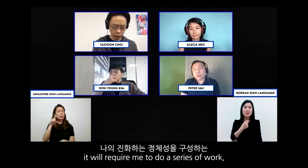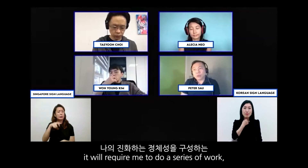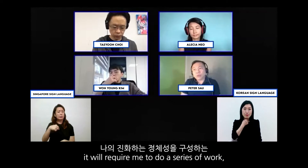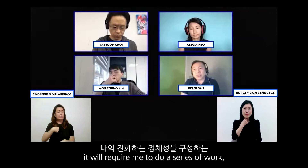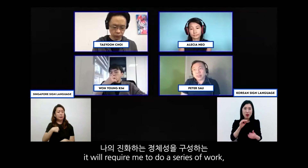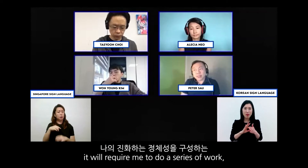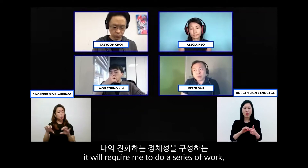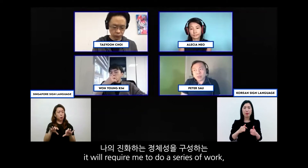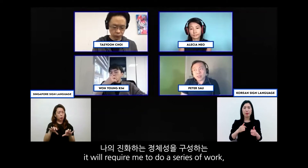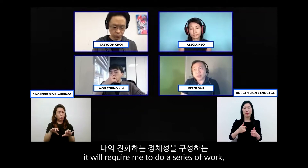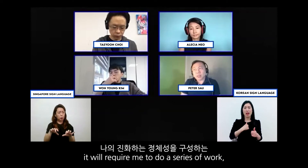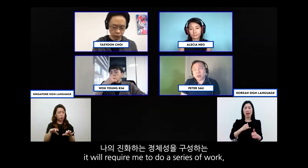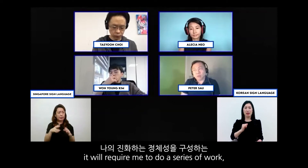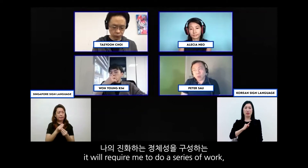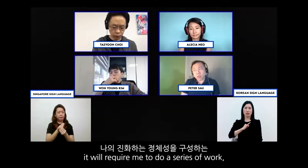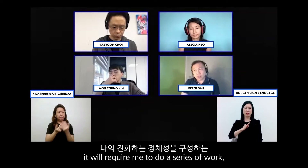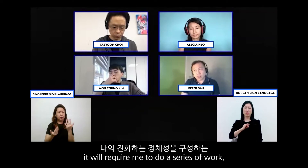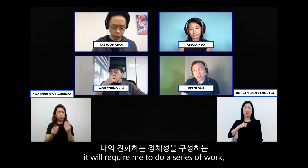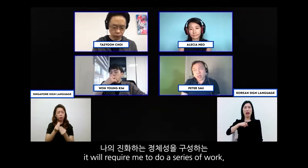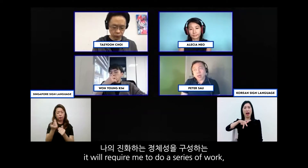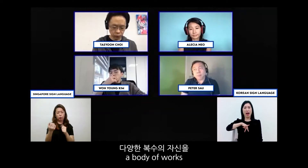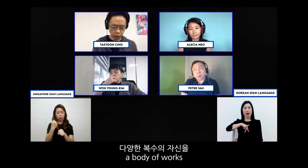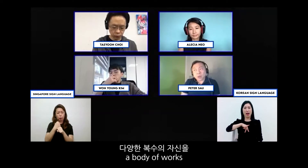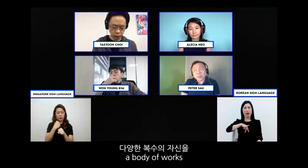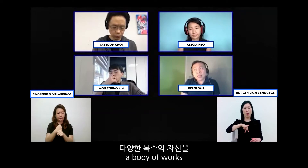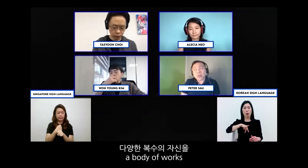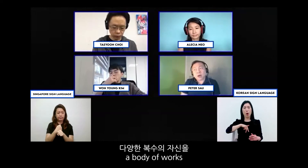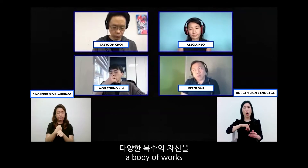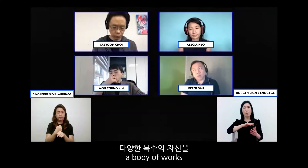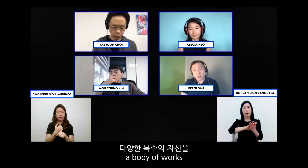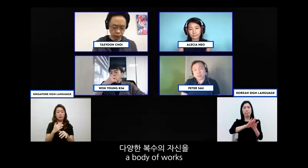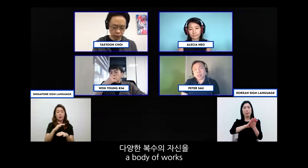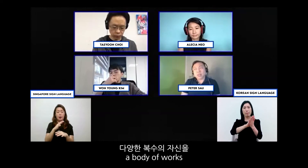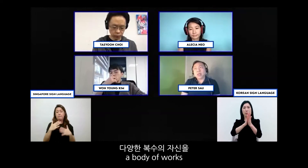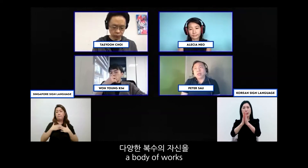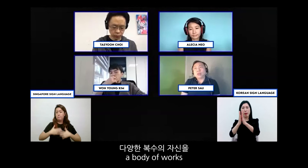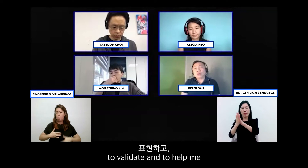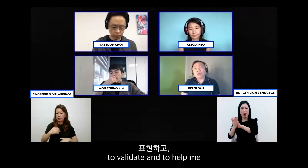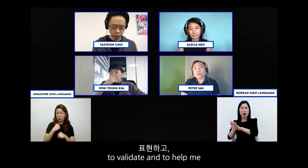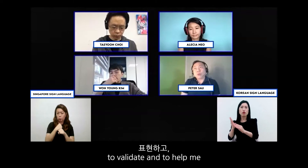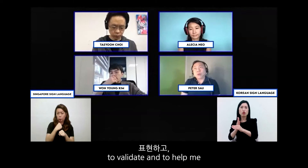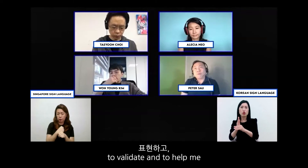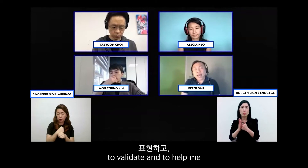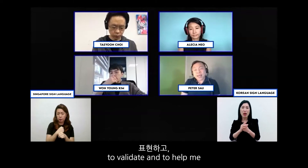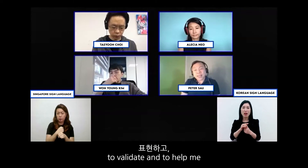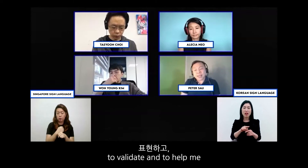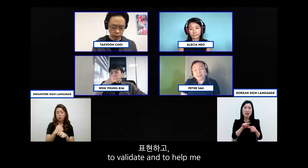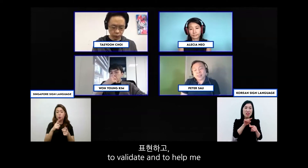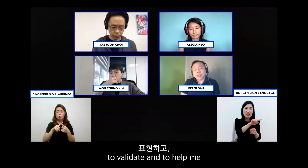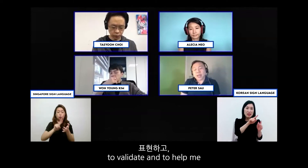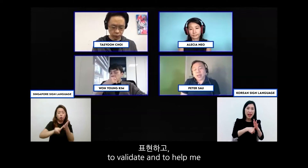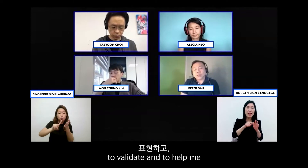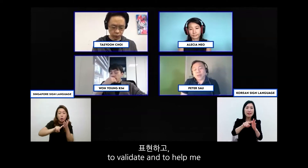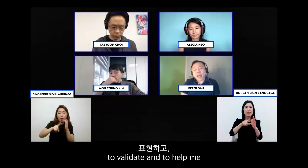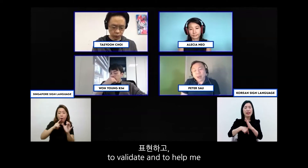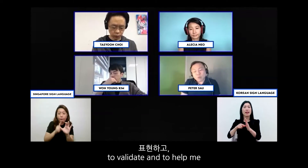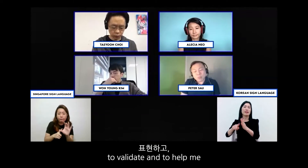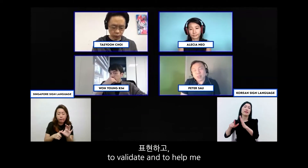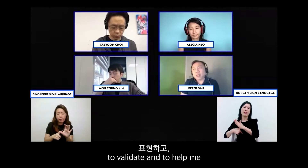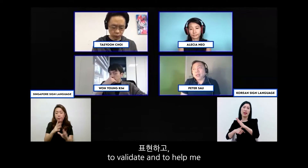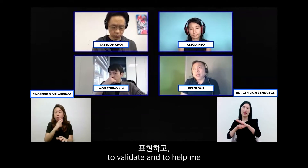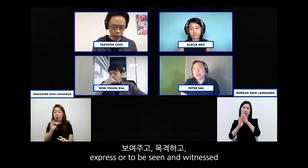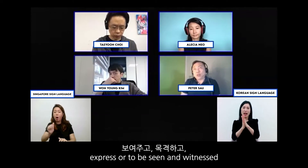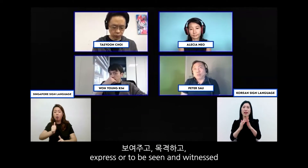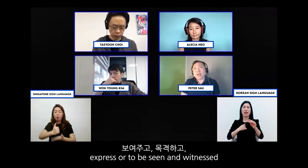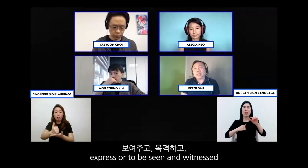me to do a series of work, a body of works to validate and to help